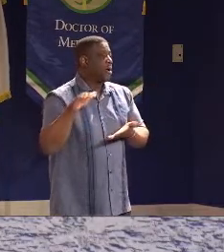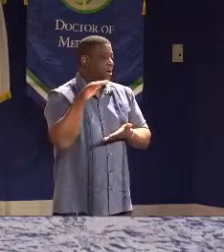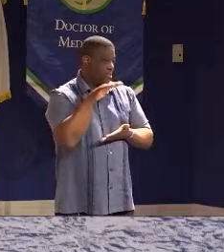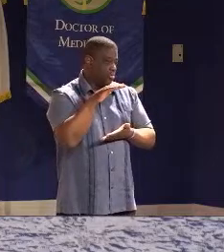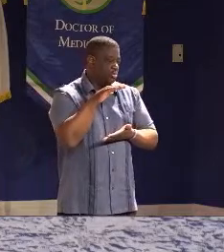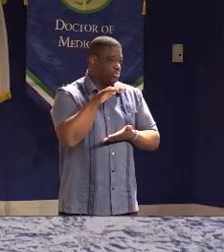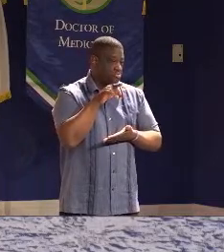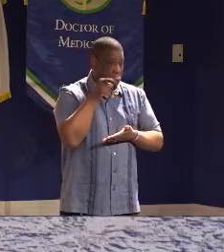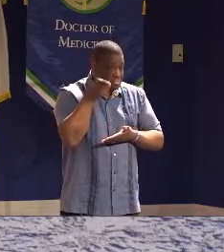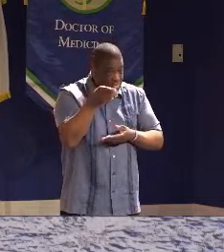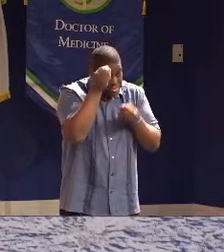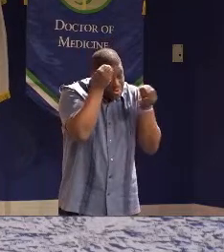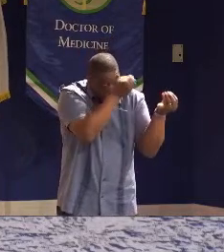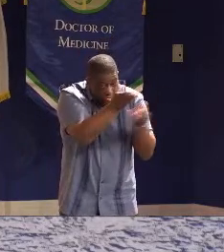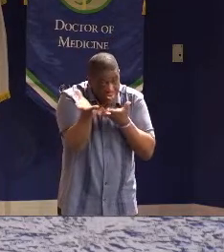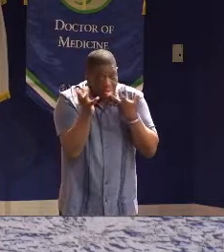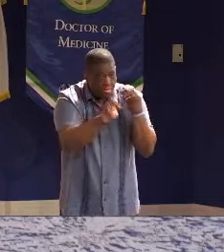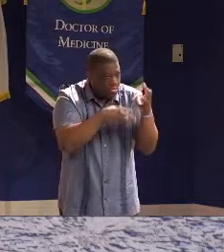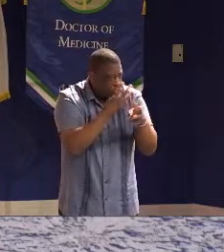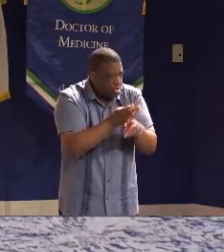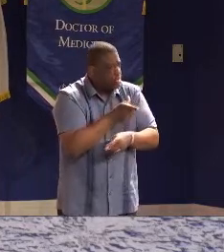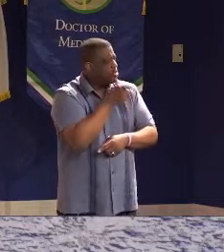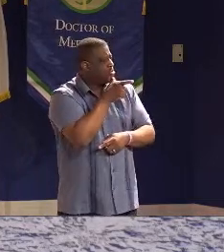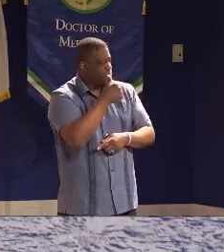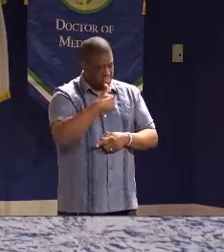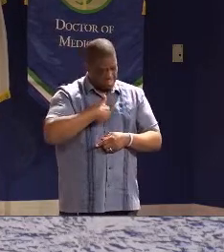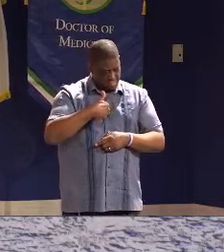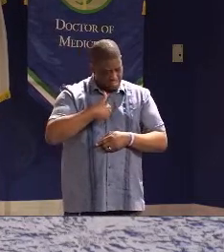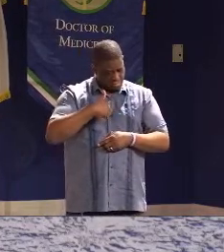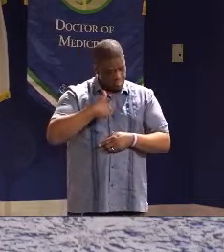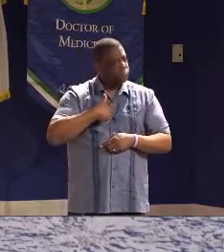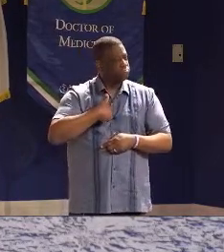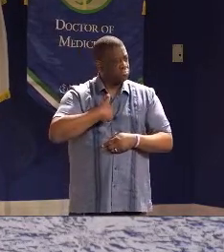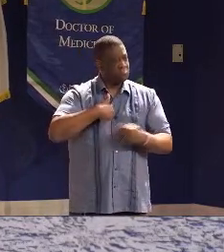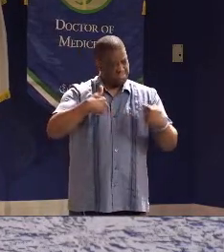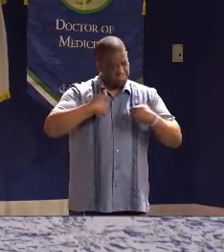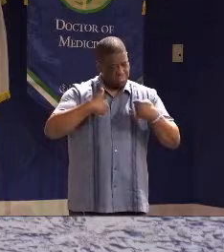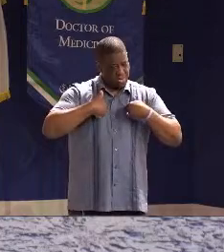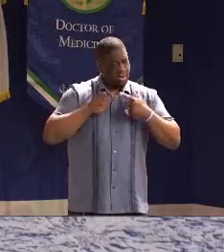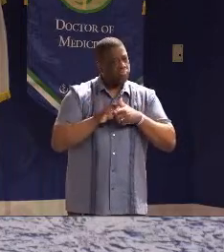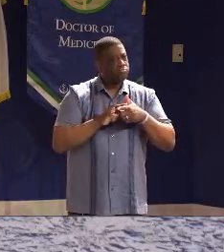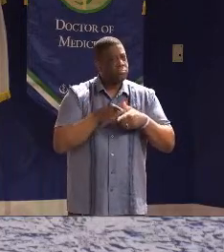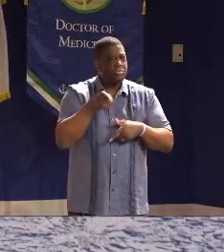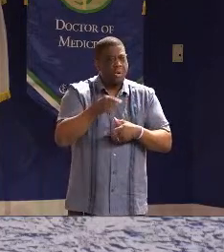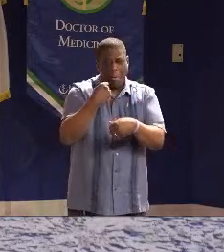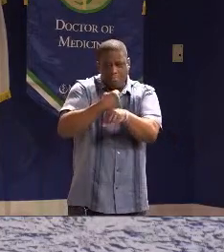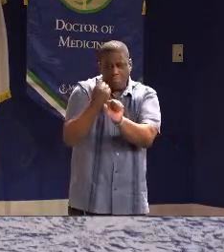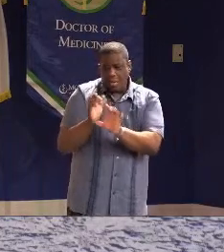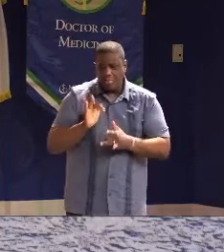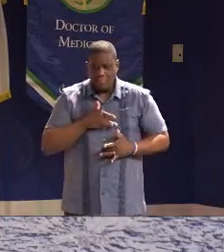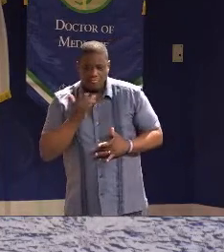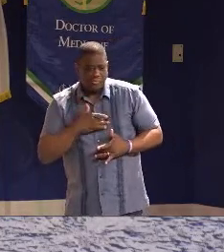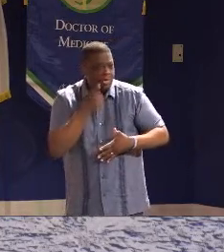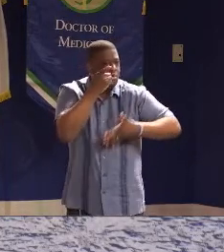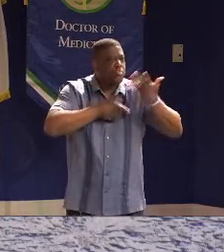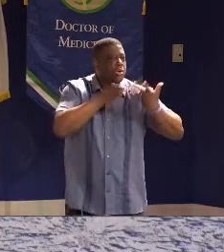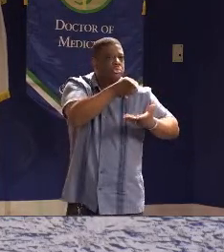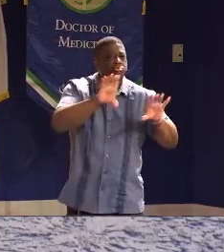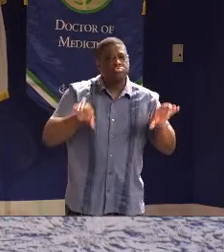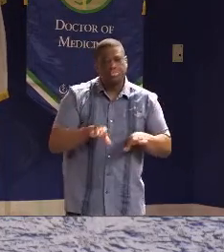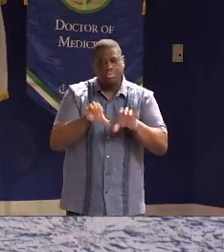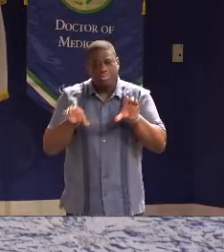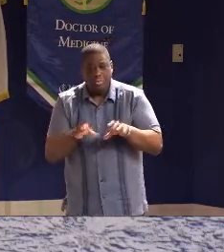You're going to tell the world who you are and who we are. You're going to make them feel what you do because